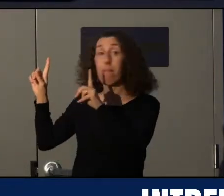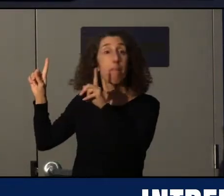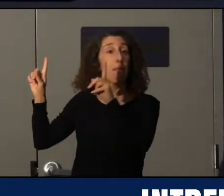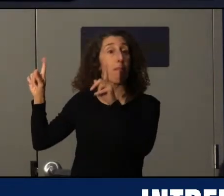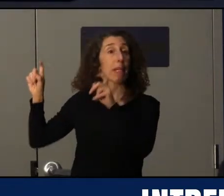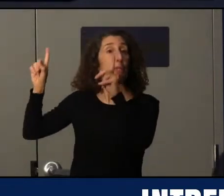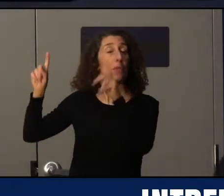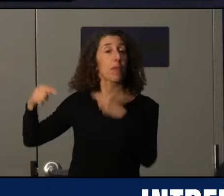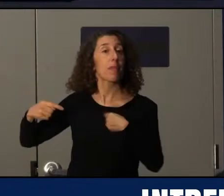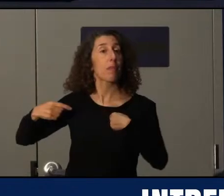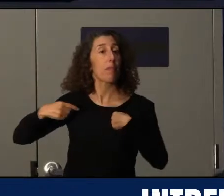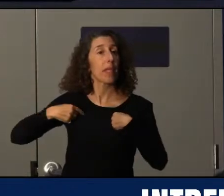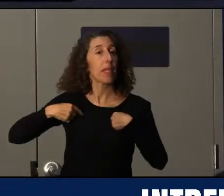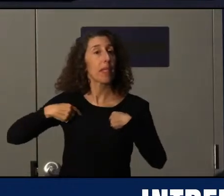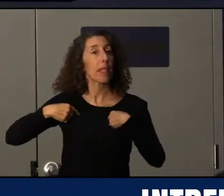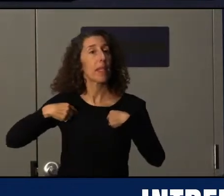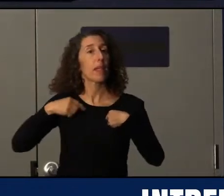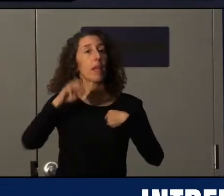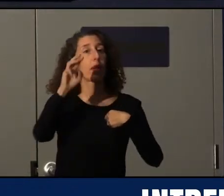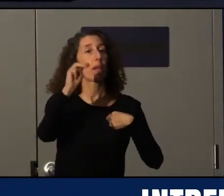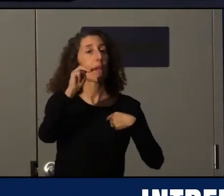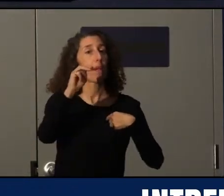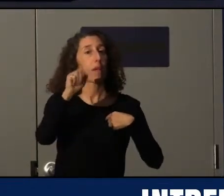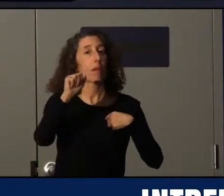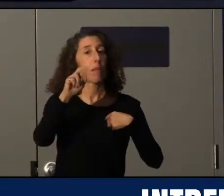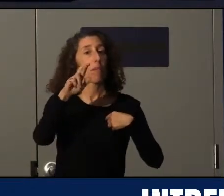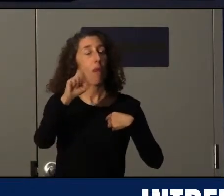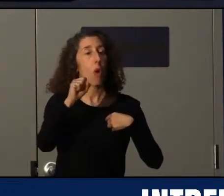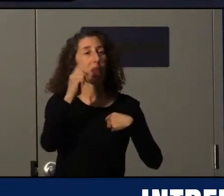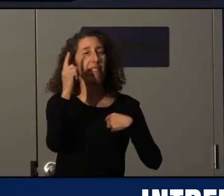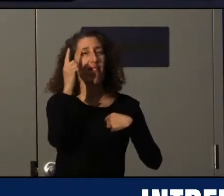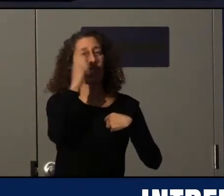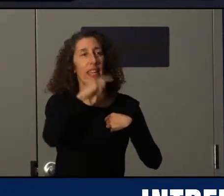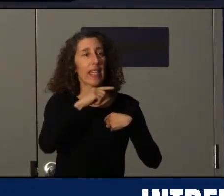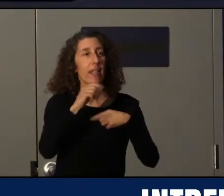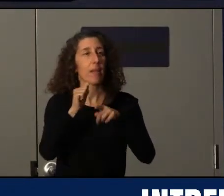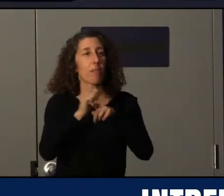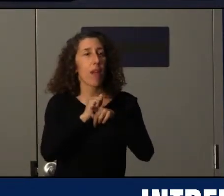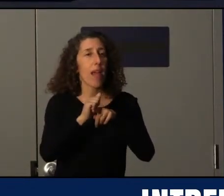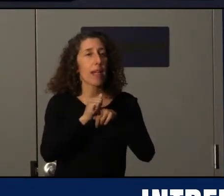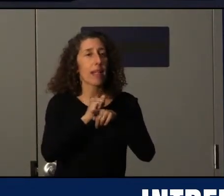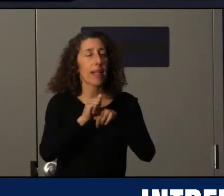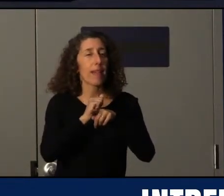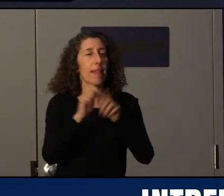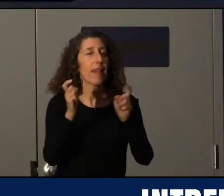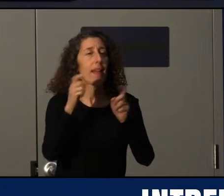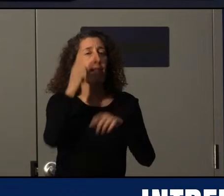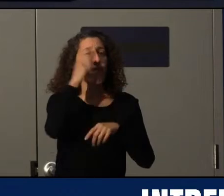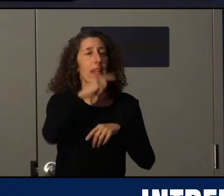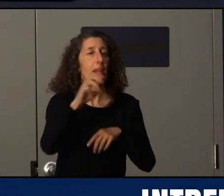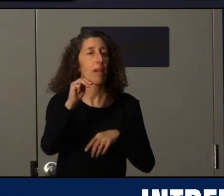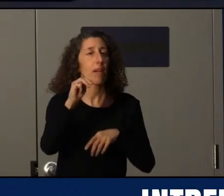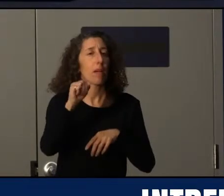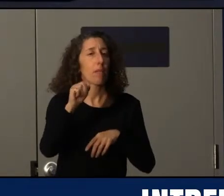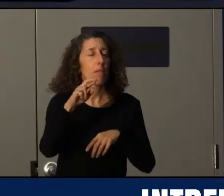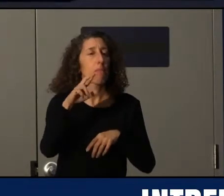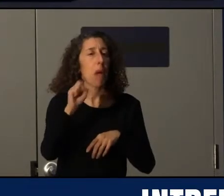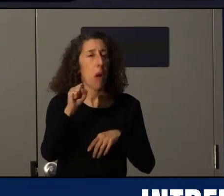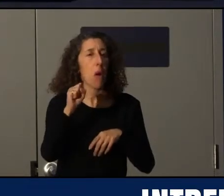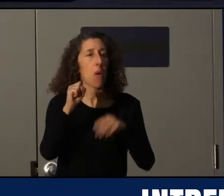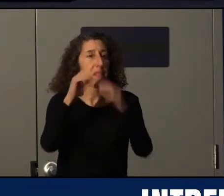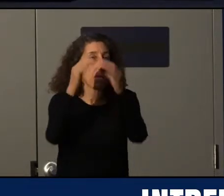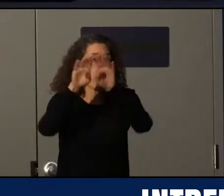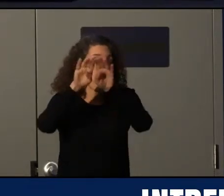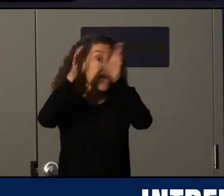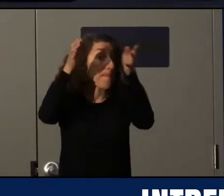4 months. But let me see if I can bring this up real quick here so you can see my